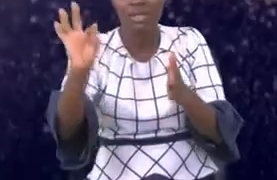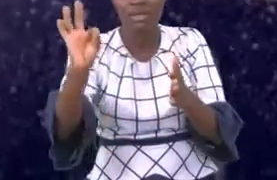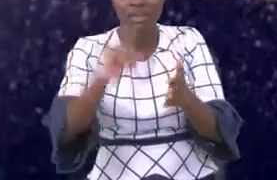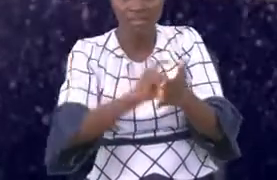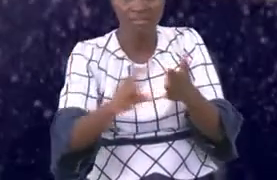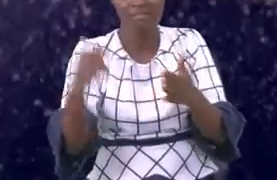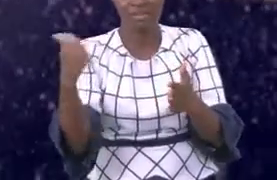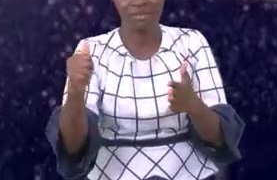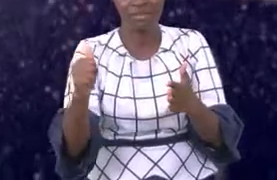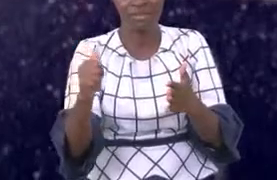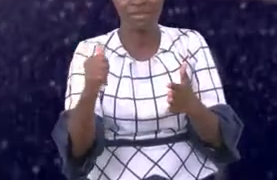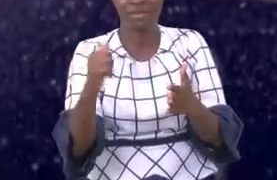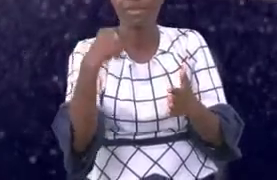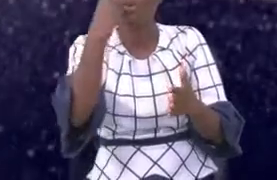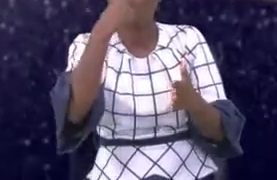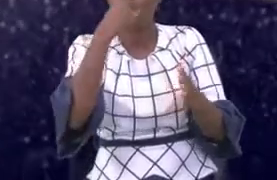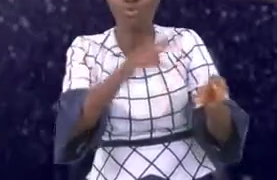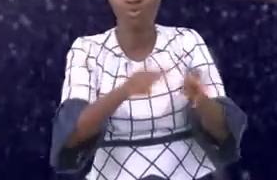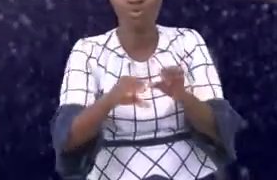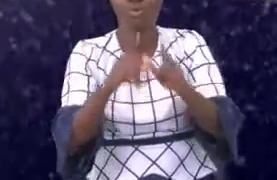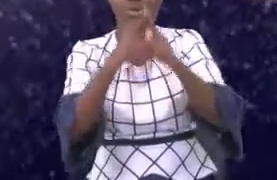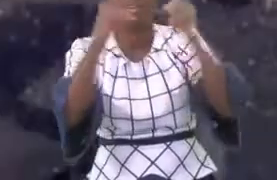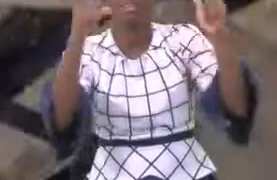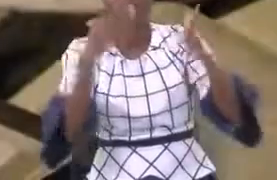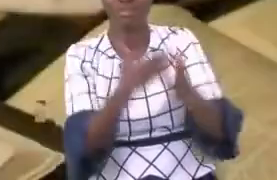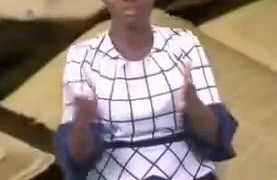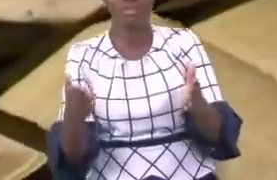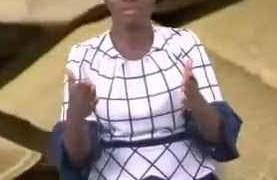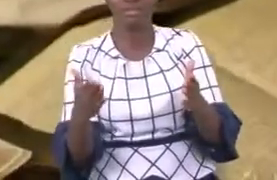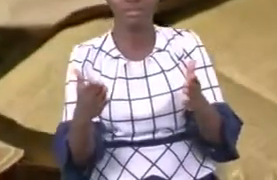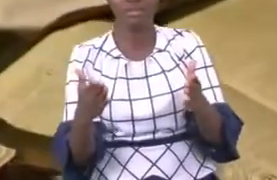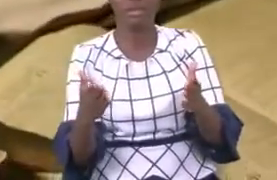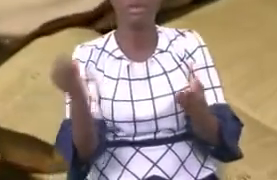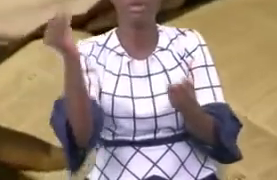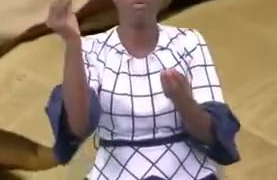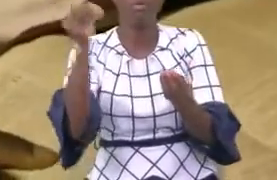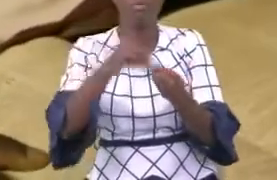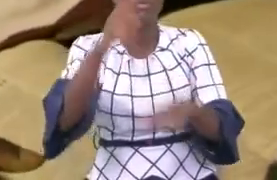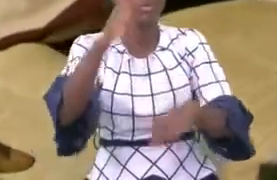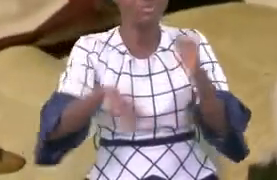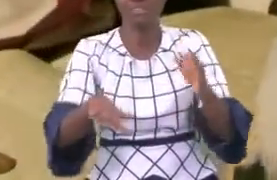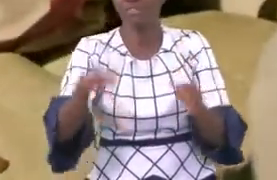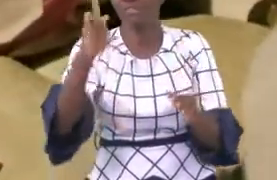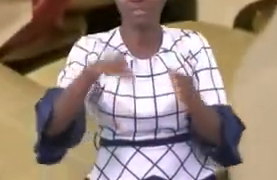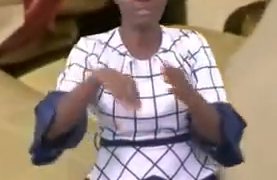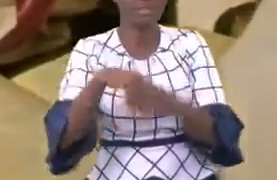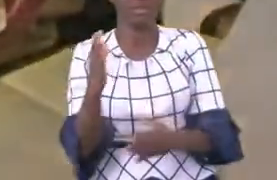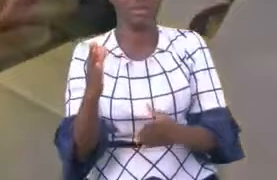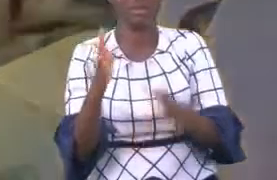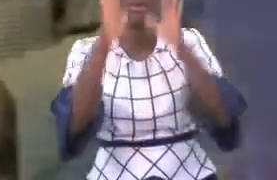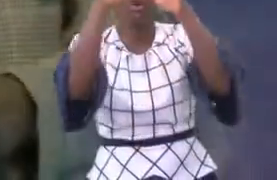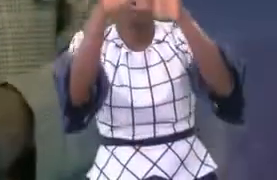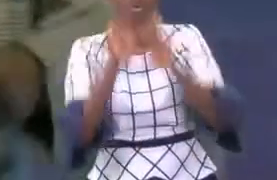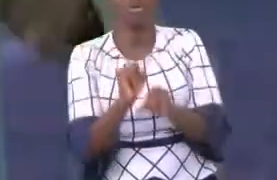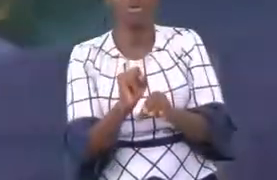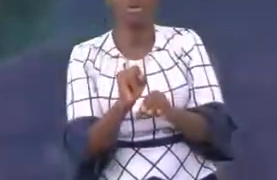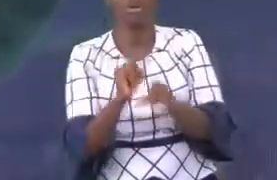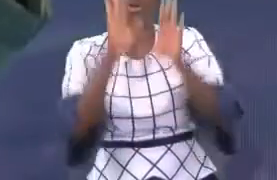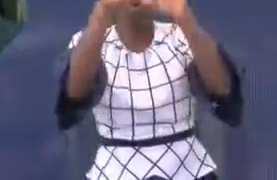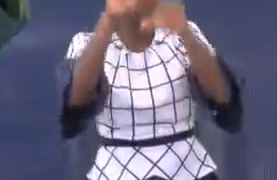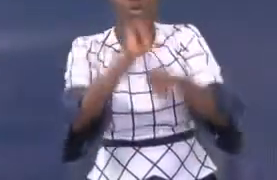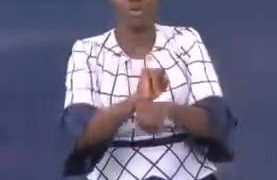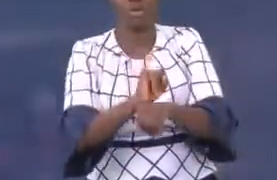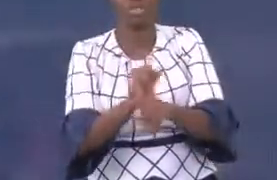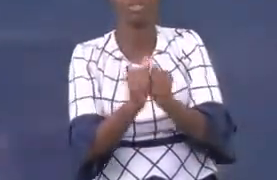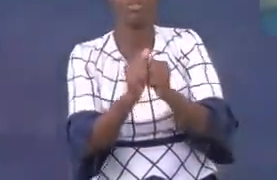finding out, yea, wonders without number. wonders without number. If, let's say,